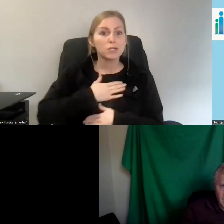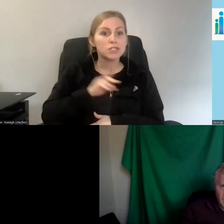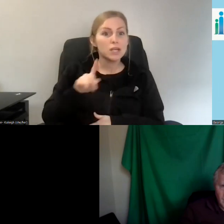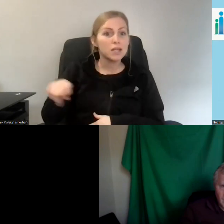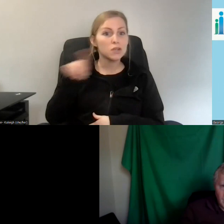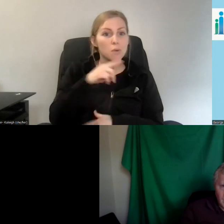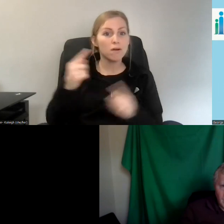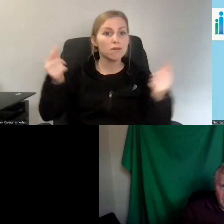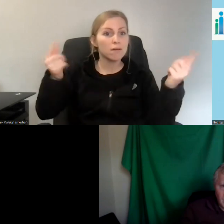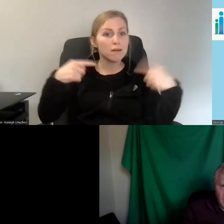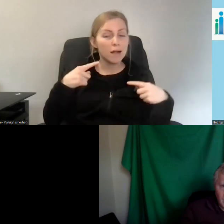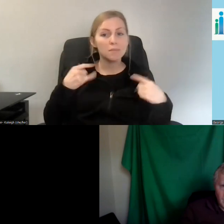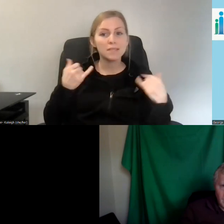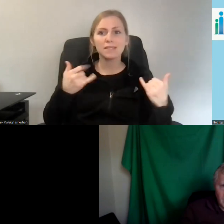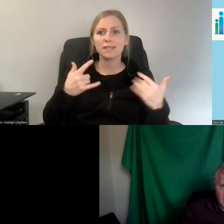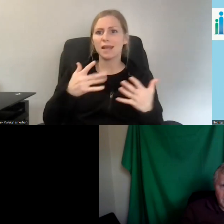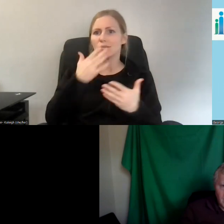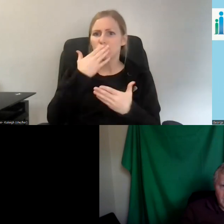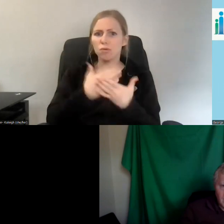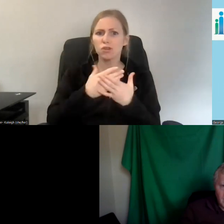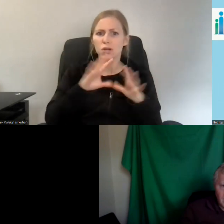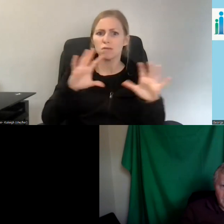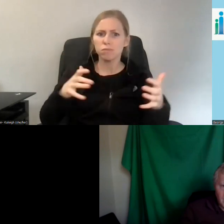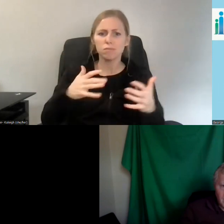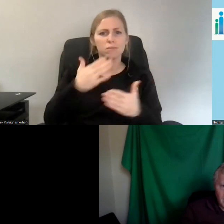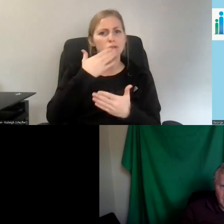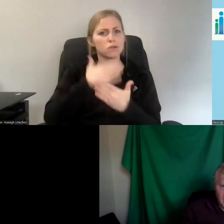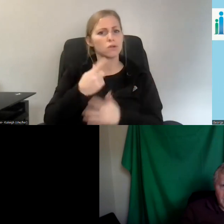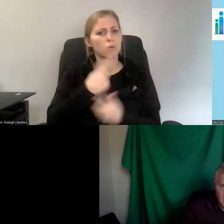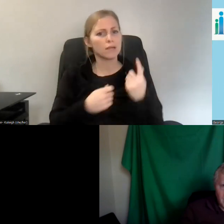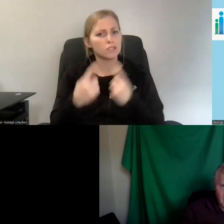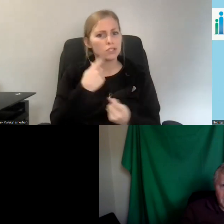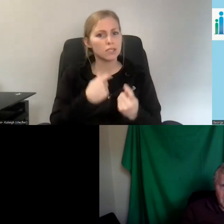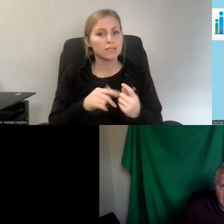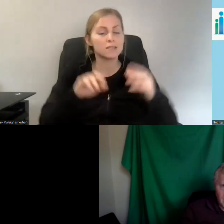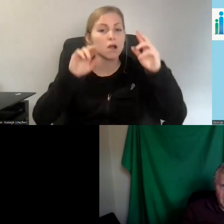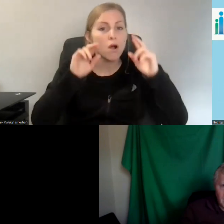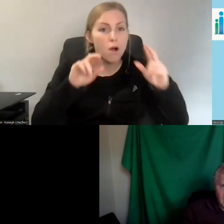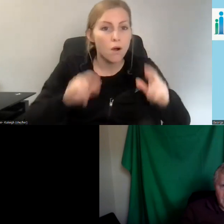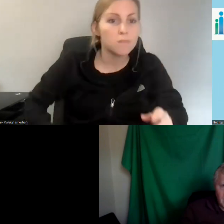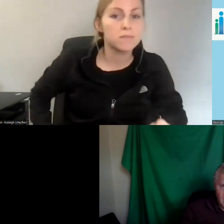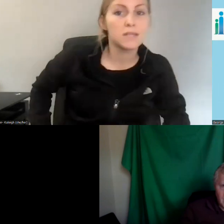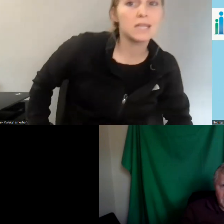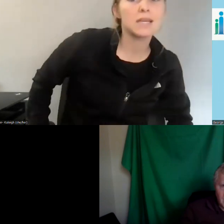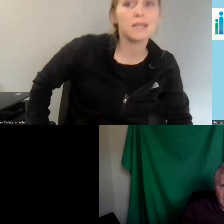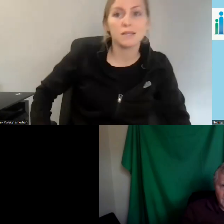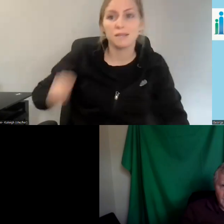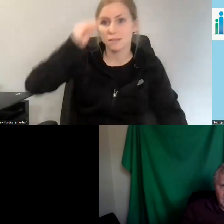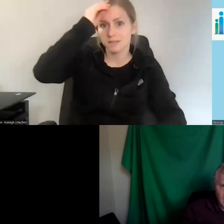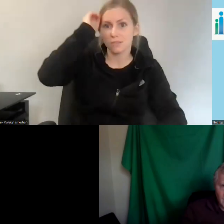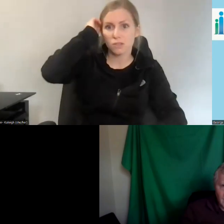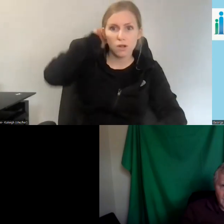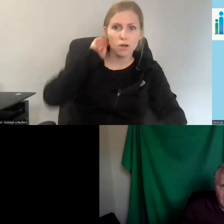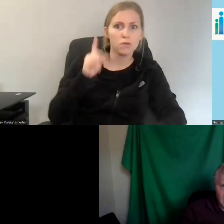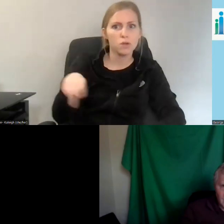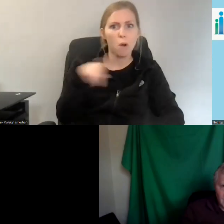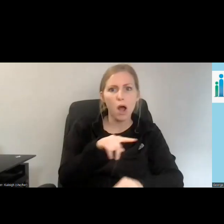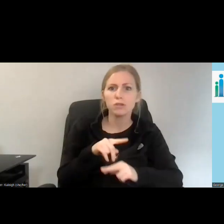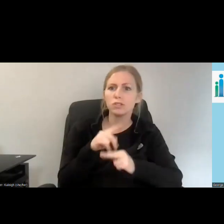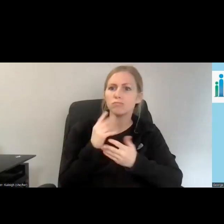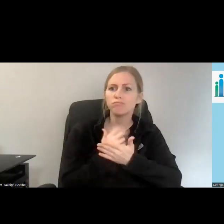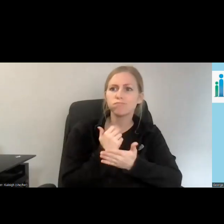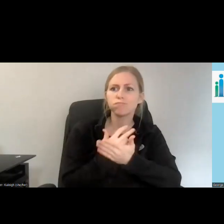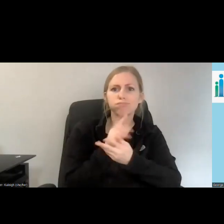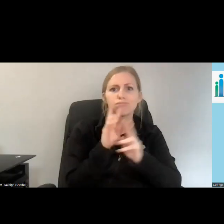coming today. It was a good crowd. We had some good questions, and hopefully we got a chance for everybody to see some really interesting and